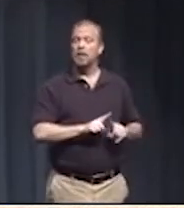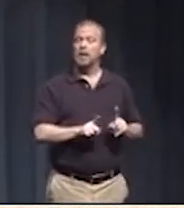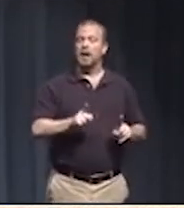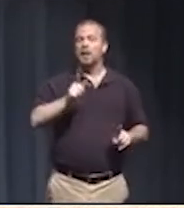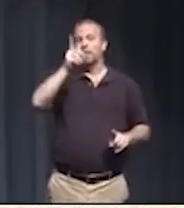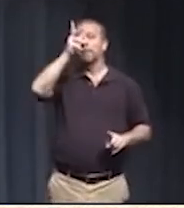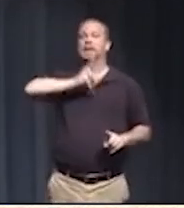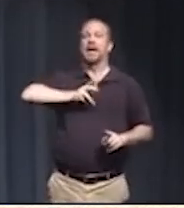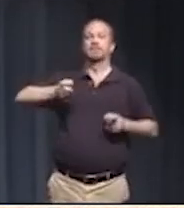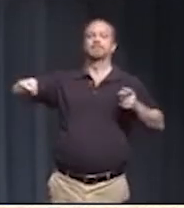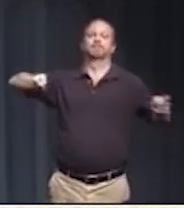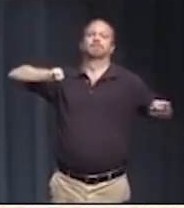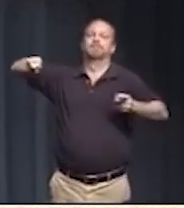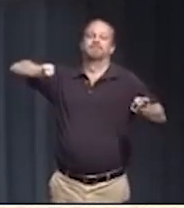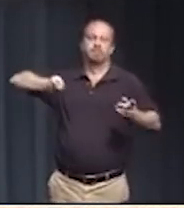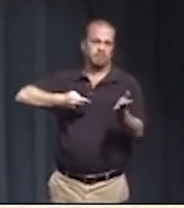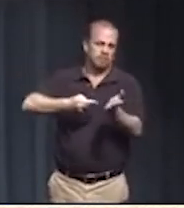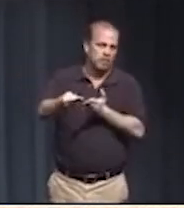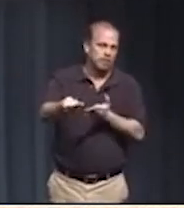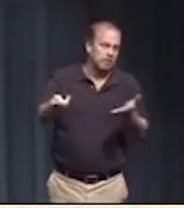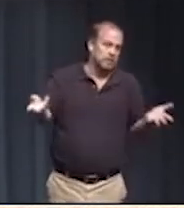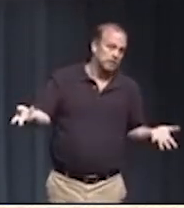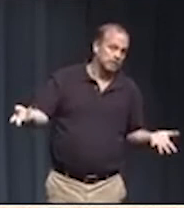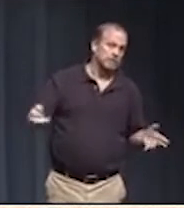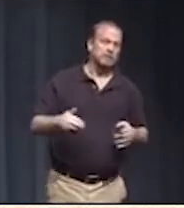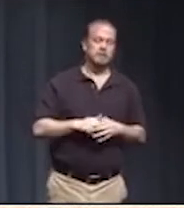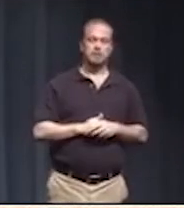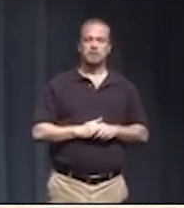man's show, to be quite honest.